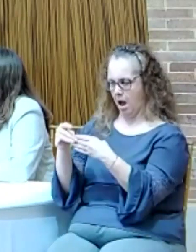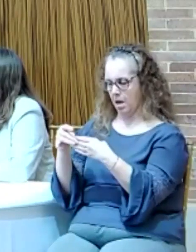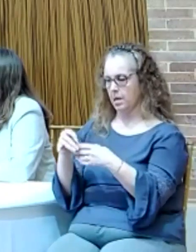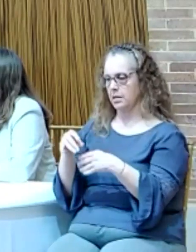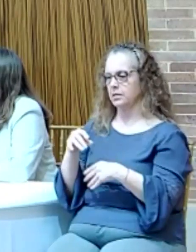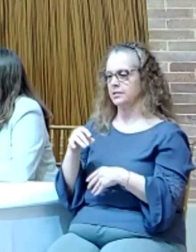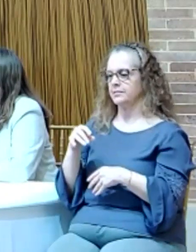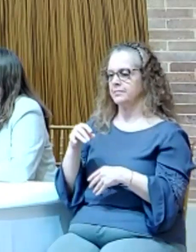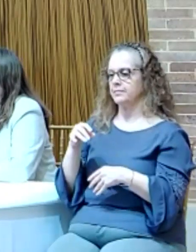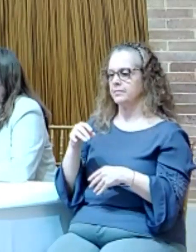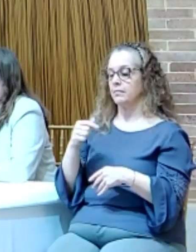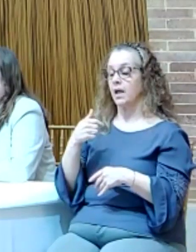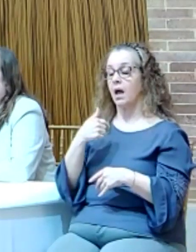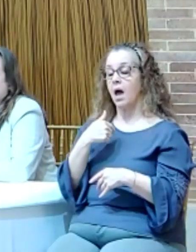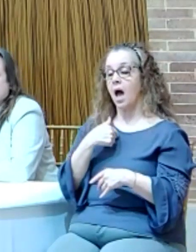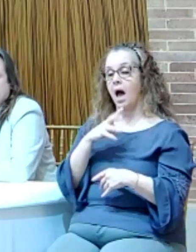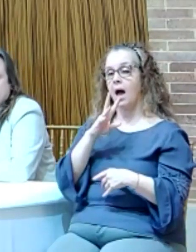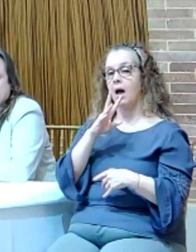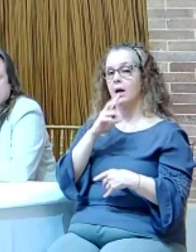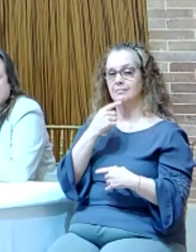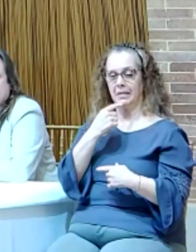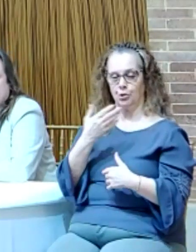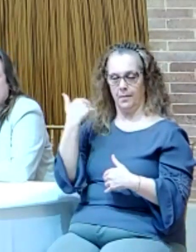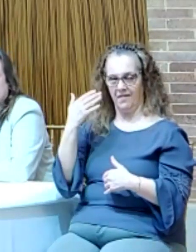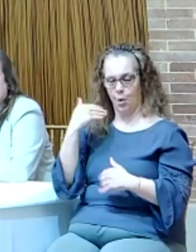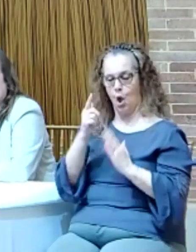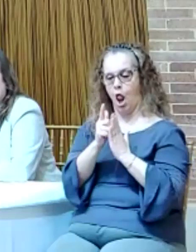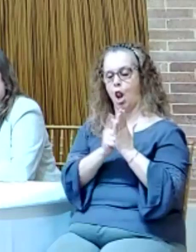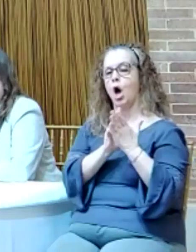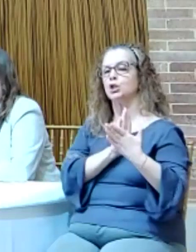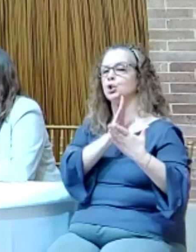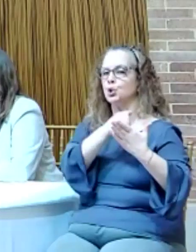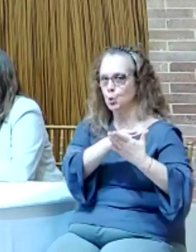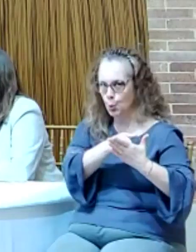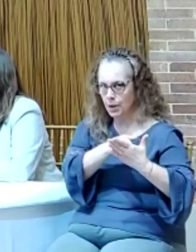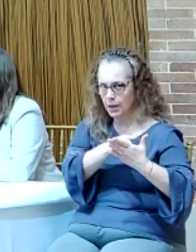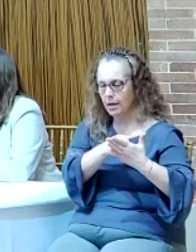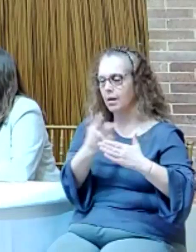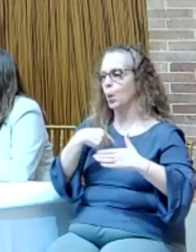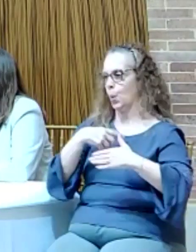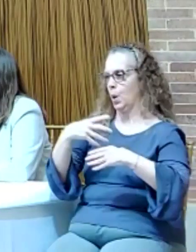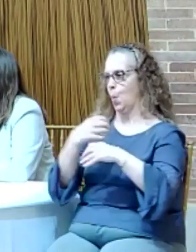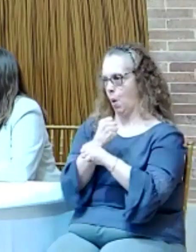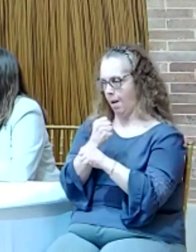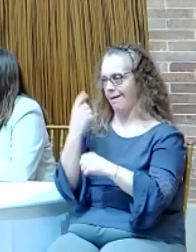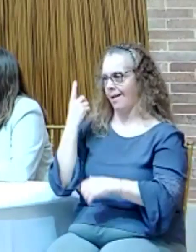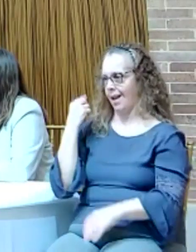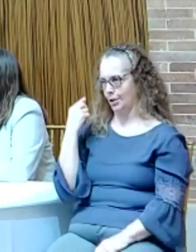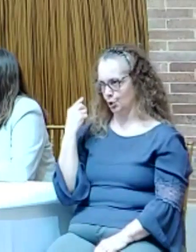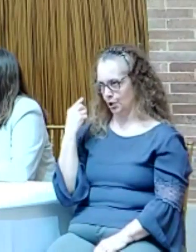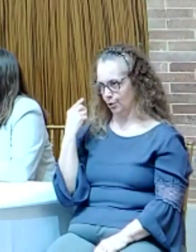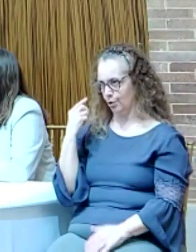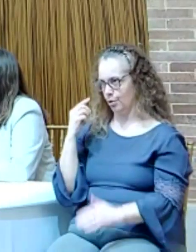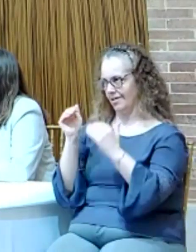minute um I referred to a lawsuit that the fair housing Justice Center won last year so there was a